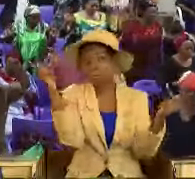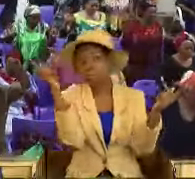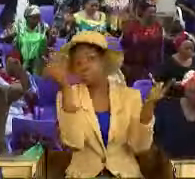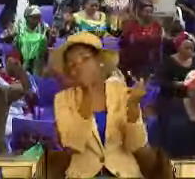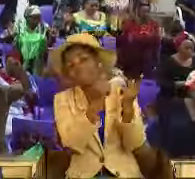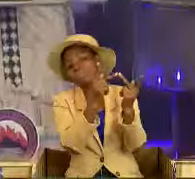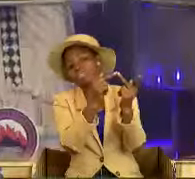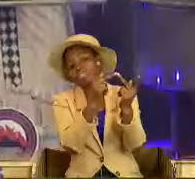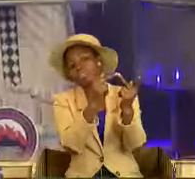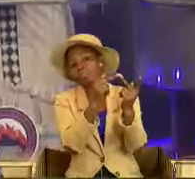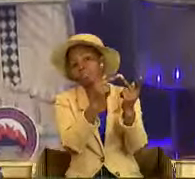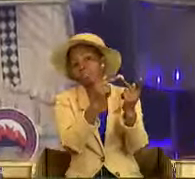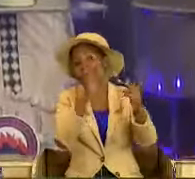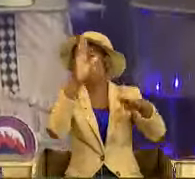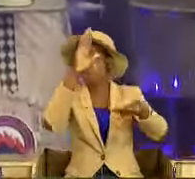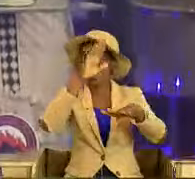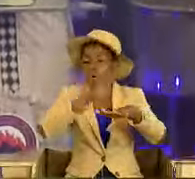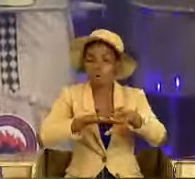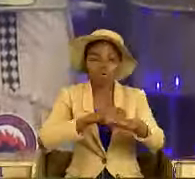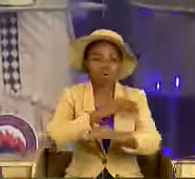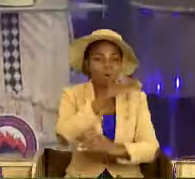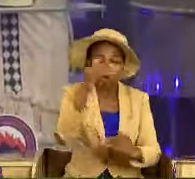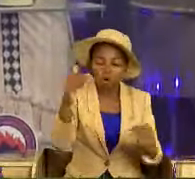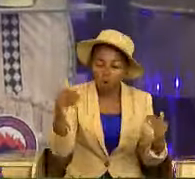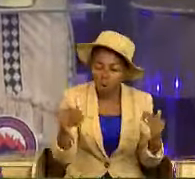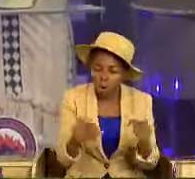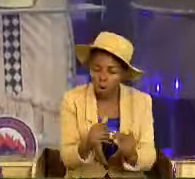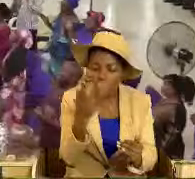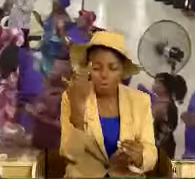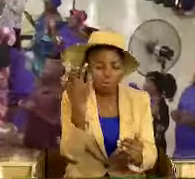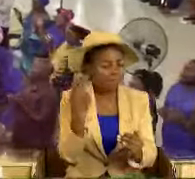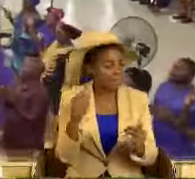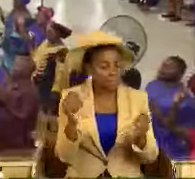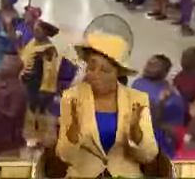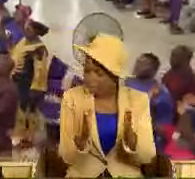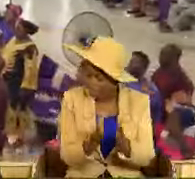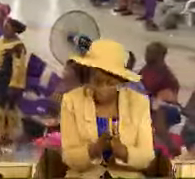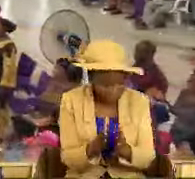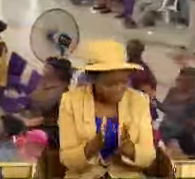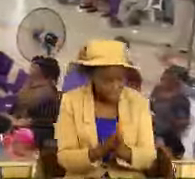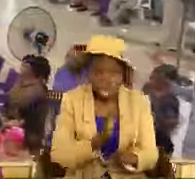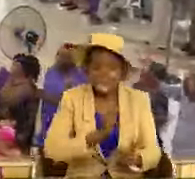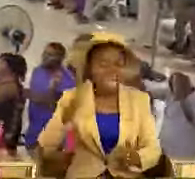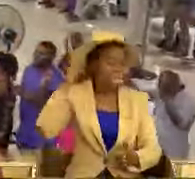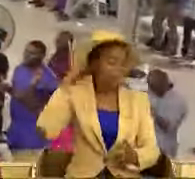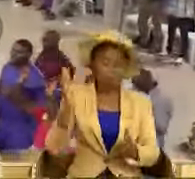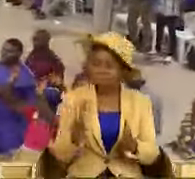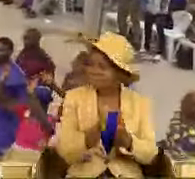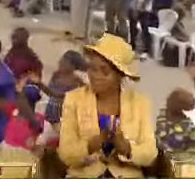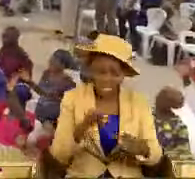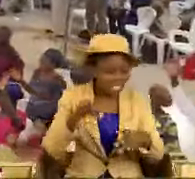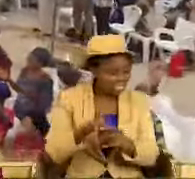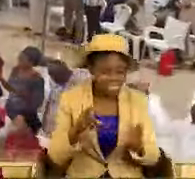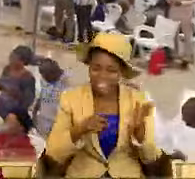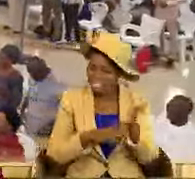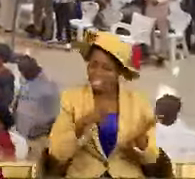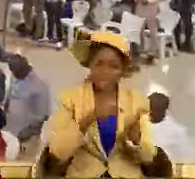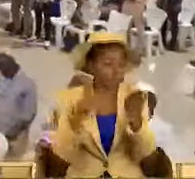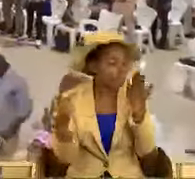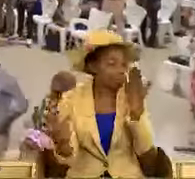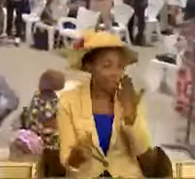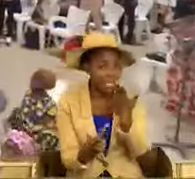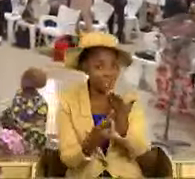perfection on all the prayer points I have prayed in this program in the name of